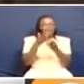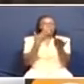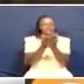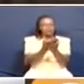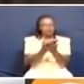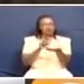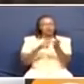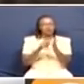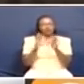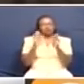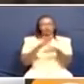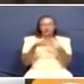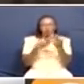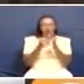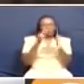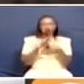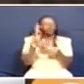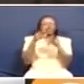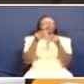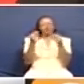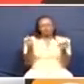deal with all those in the main application. Thank you.